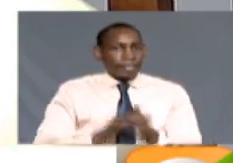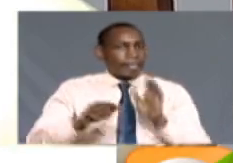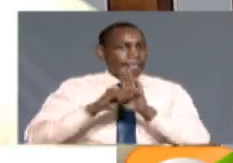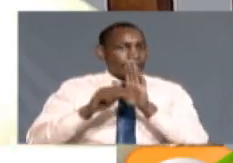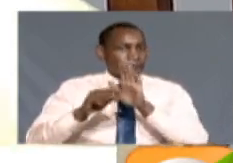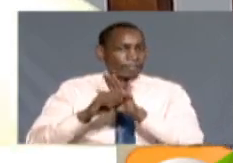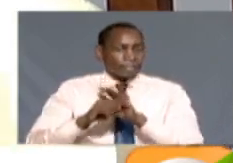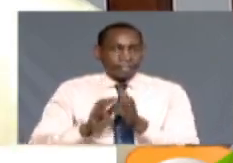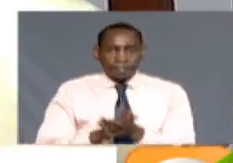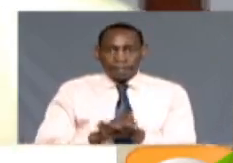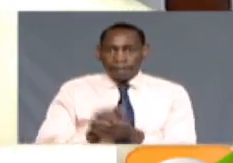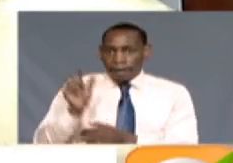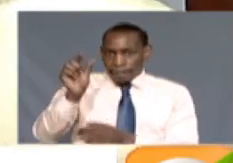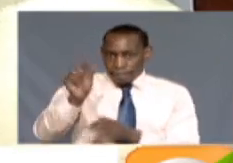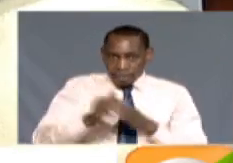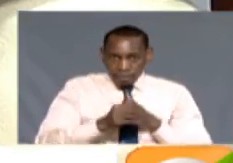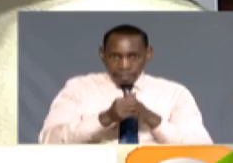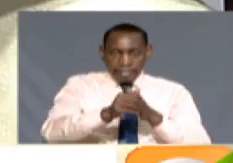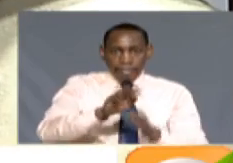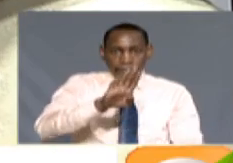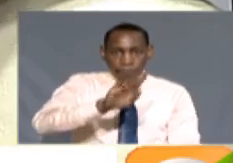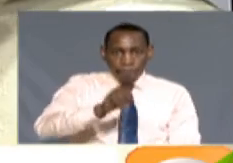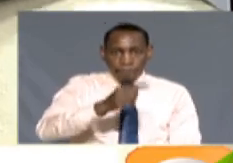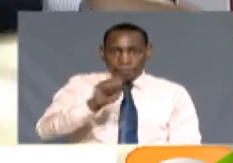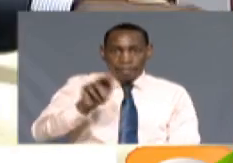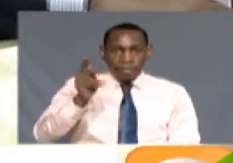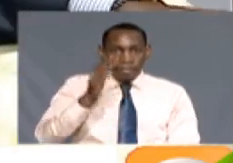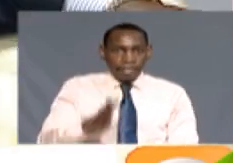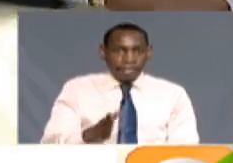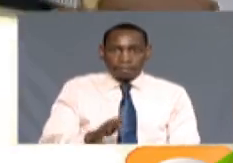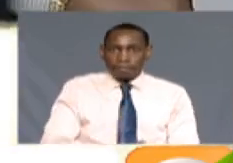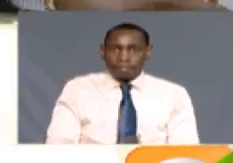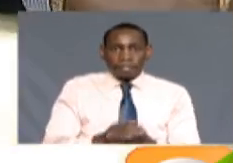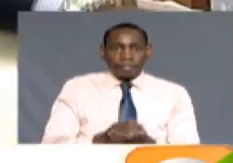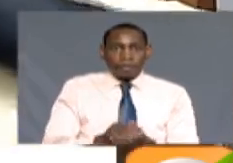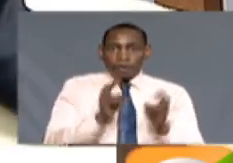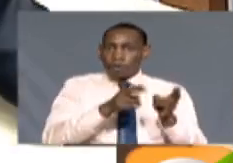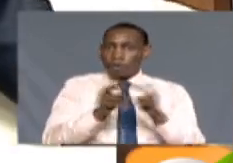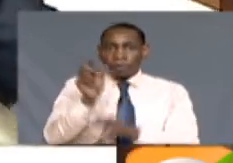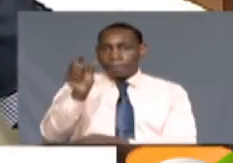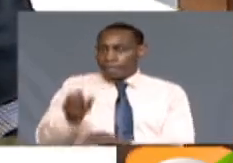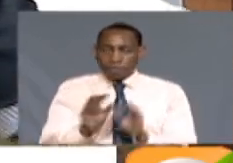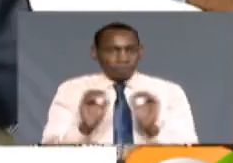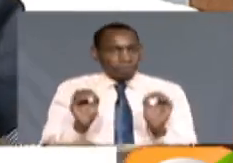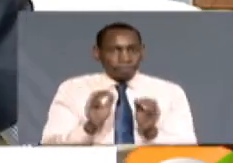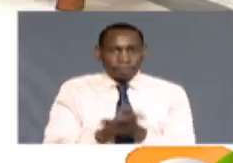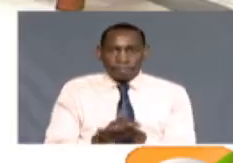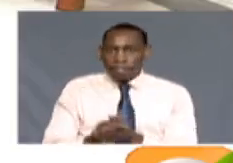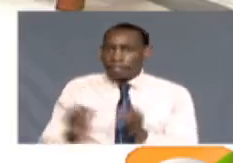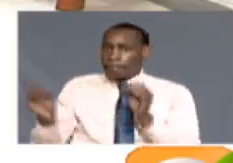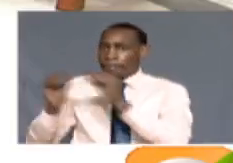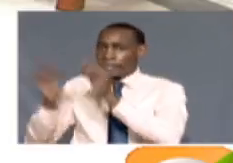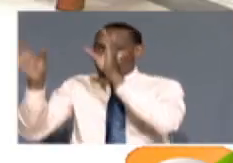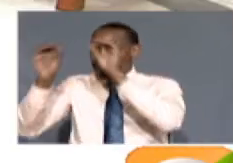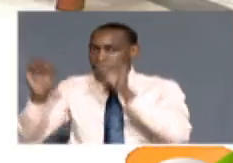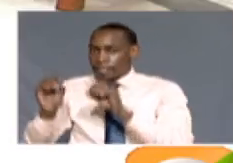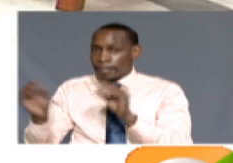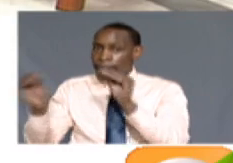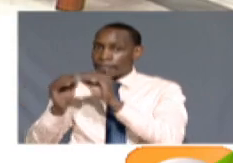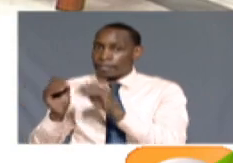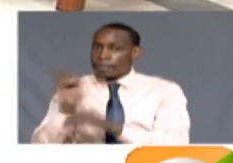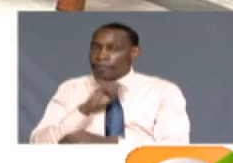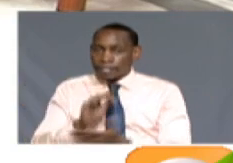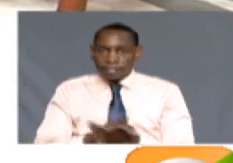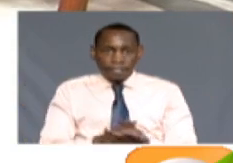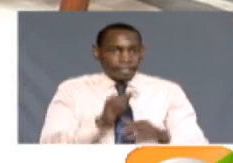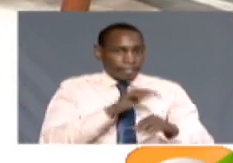don't know. Somebody leading 4 million Kenyans, it's not a simple person. It's not easy. In any given nation. So you couldn't see the president? You couldn't get an appointment? No, when